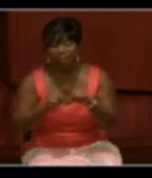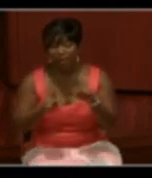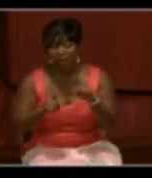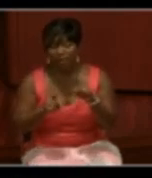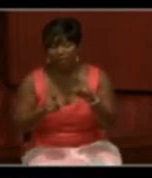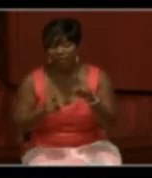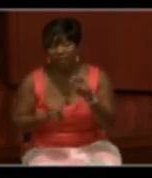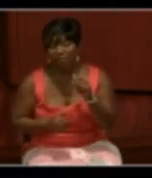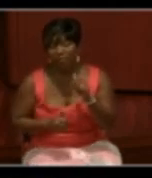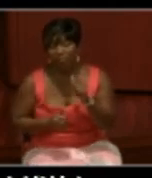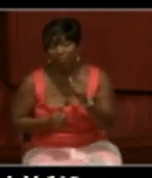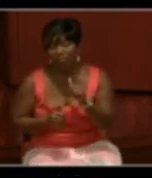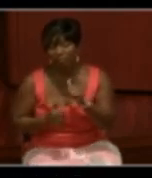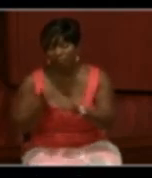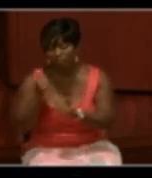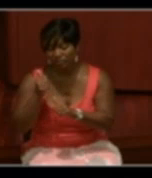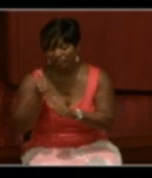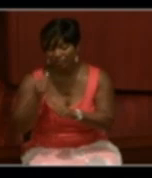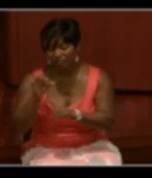Bank branches were